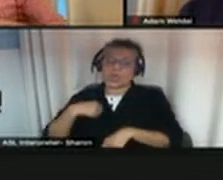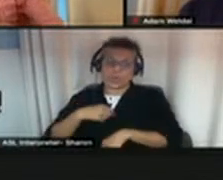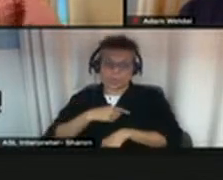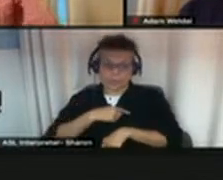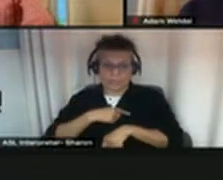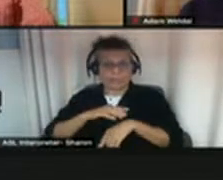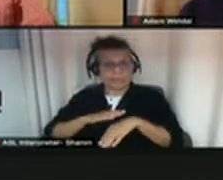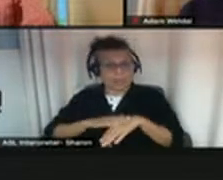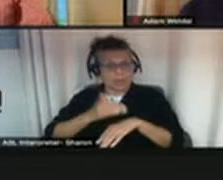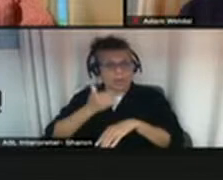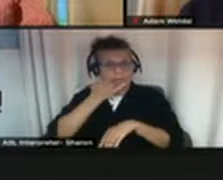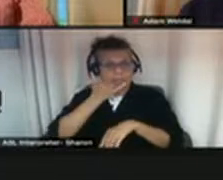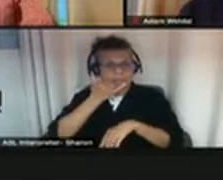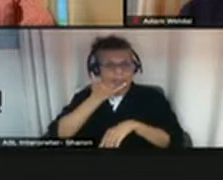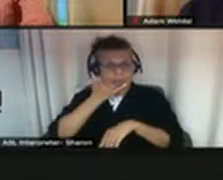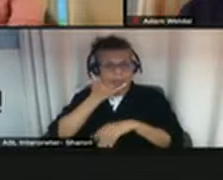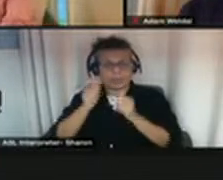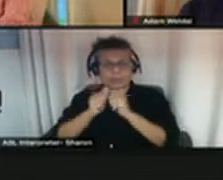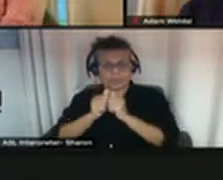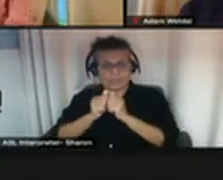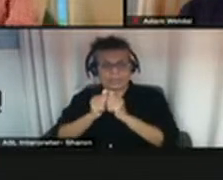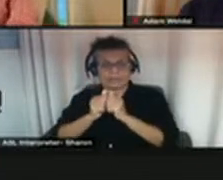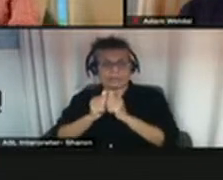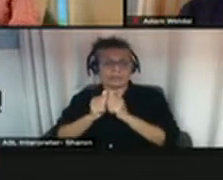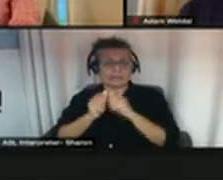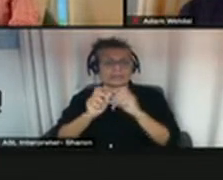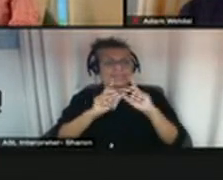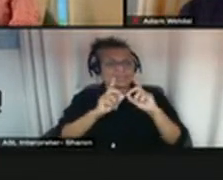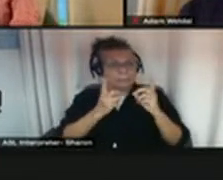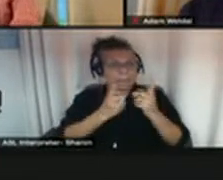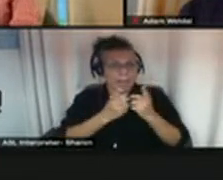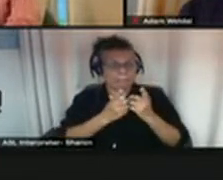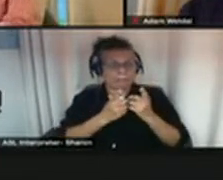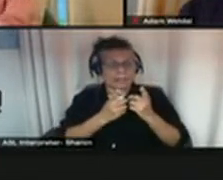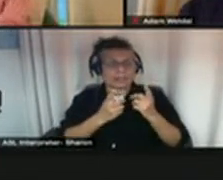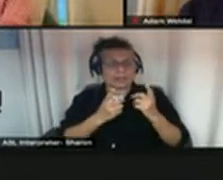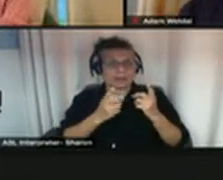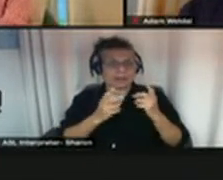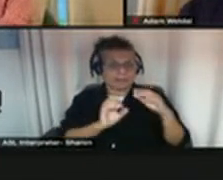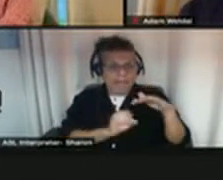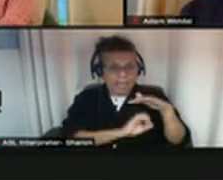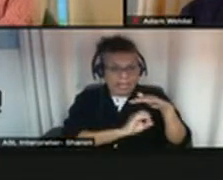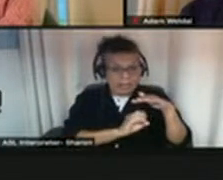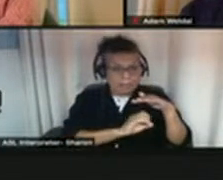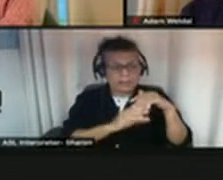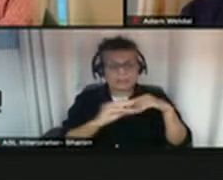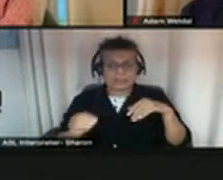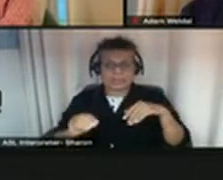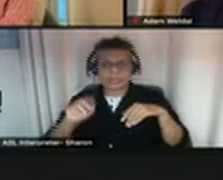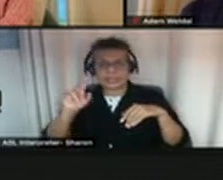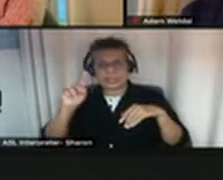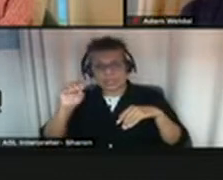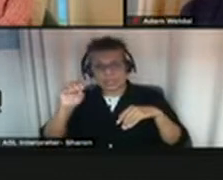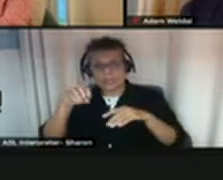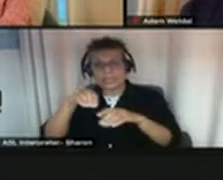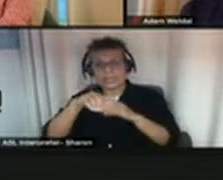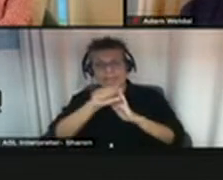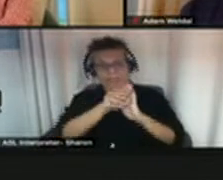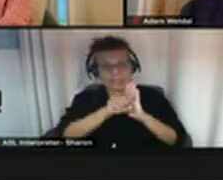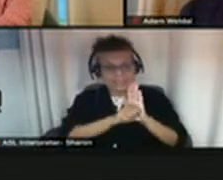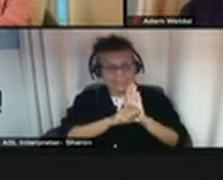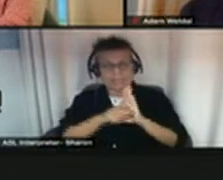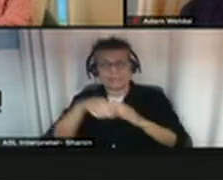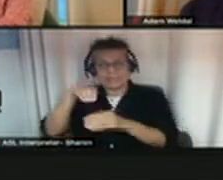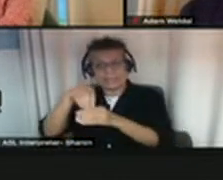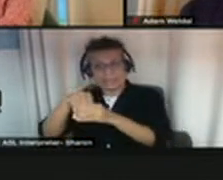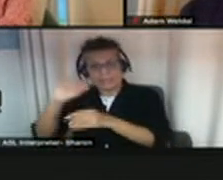phone with both the Department of Elementary and Secondary Education, as well as state officials within the governor's executive